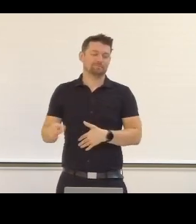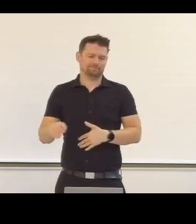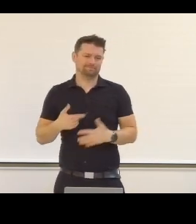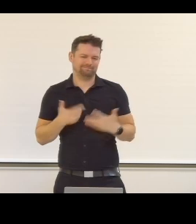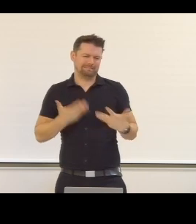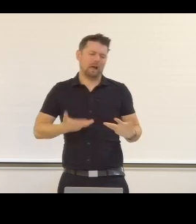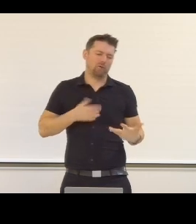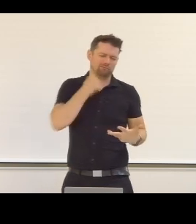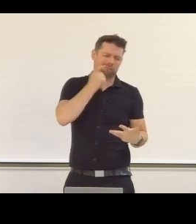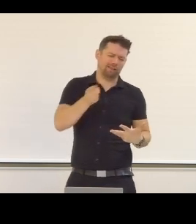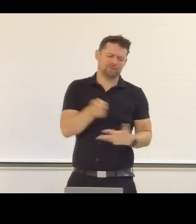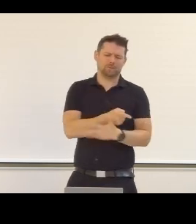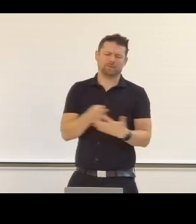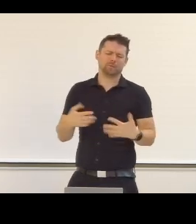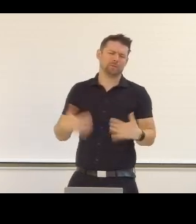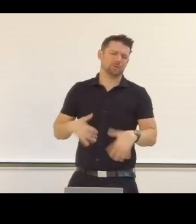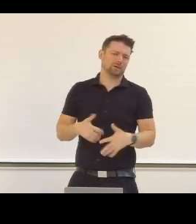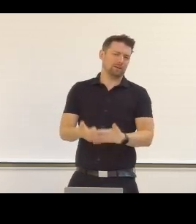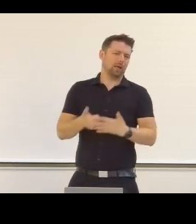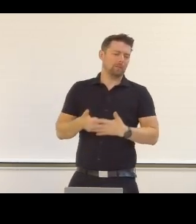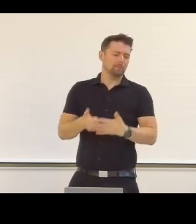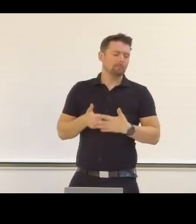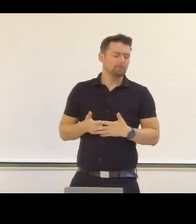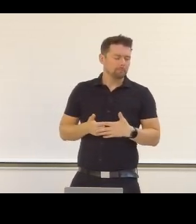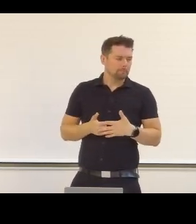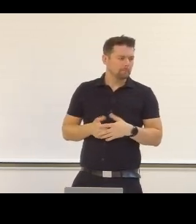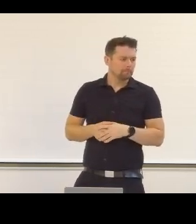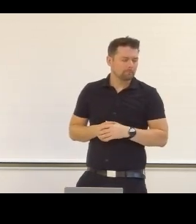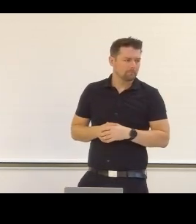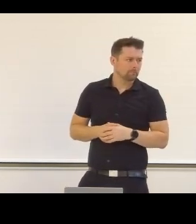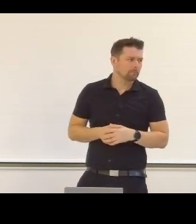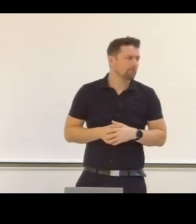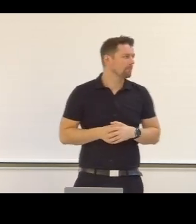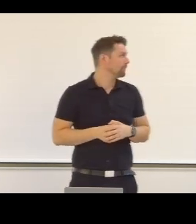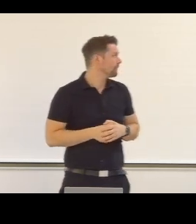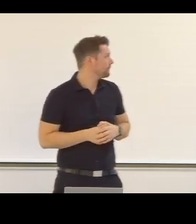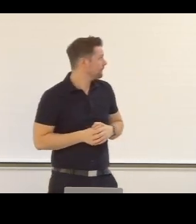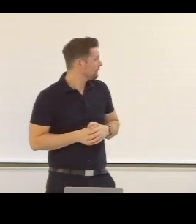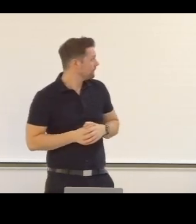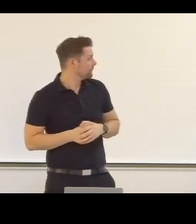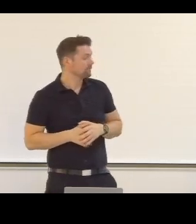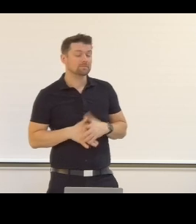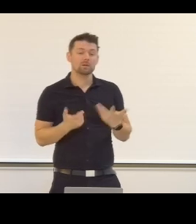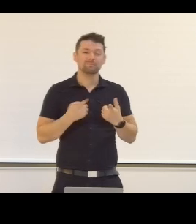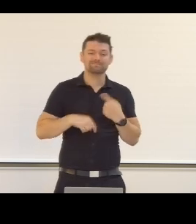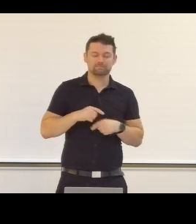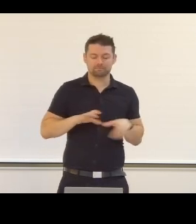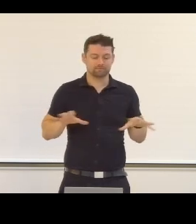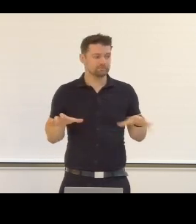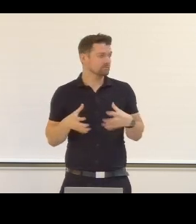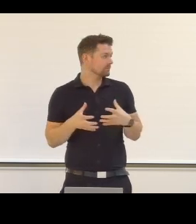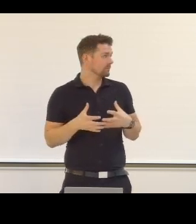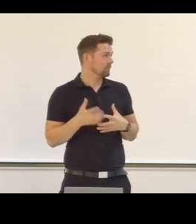it much later, that they helped me a lot during this period. And so we would have this crew and